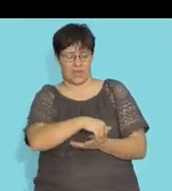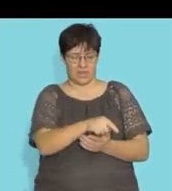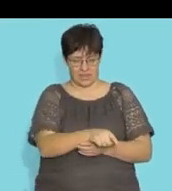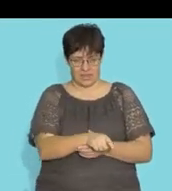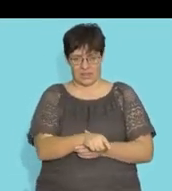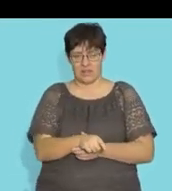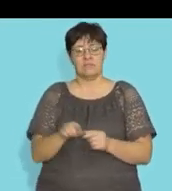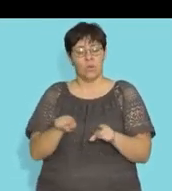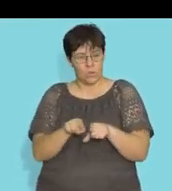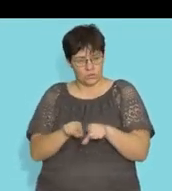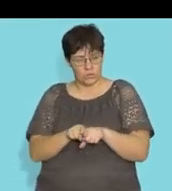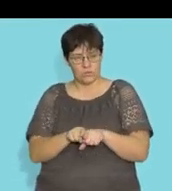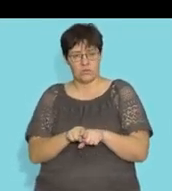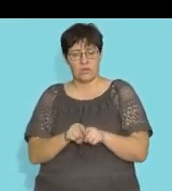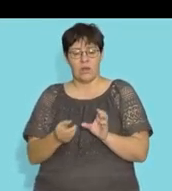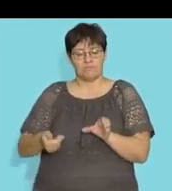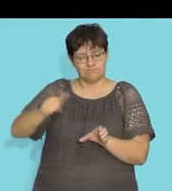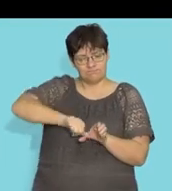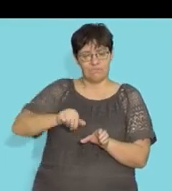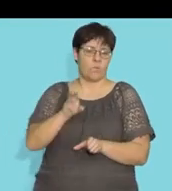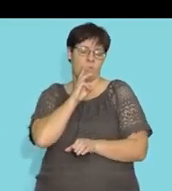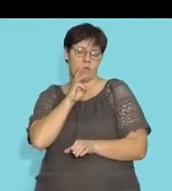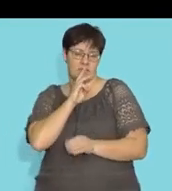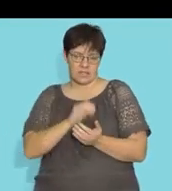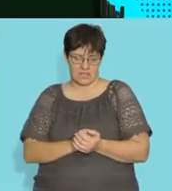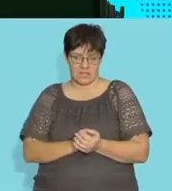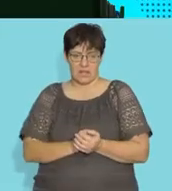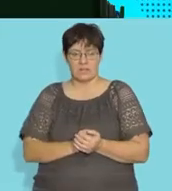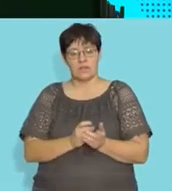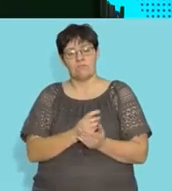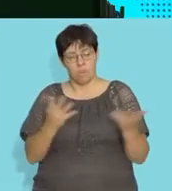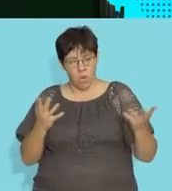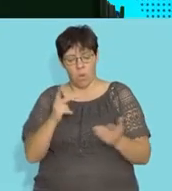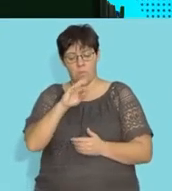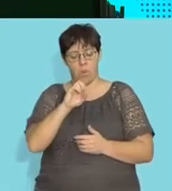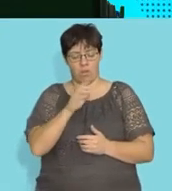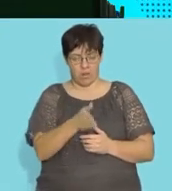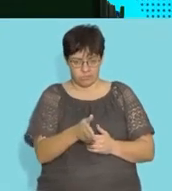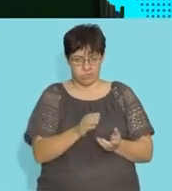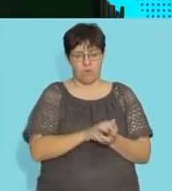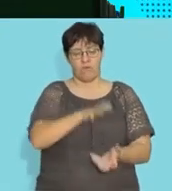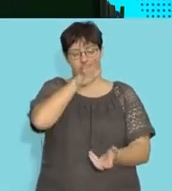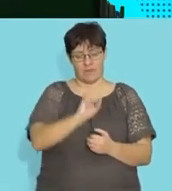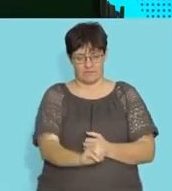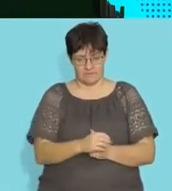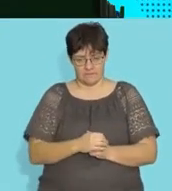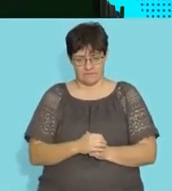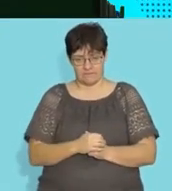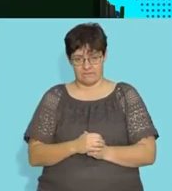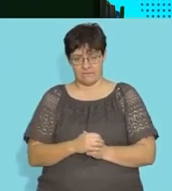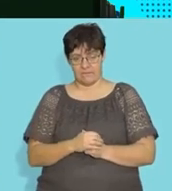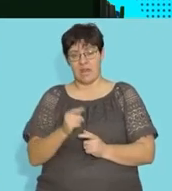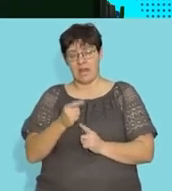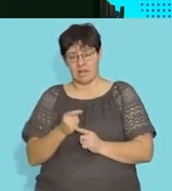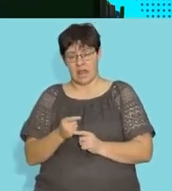can also be concentrated or dilute. When it's concentrated, there's a large number of moles in the volume, and when it's